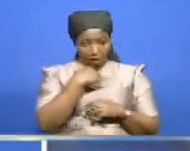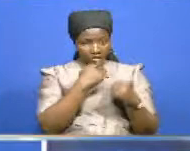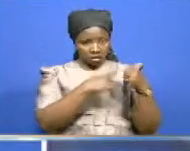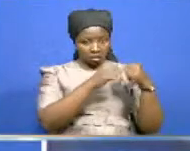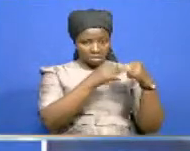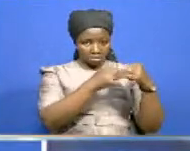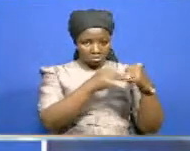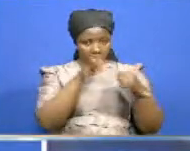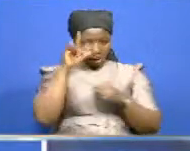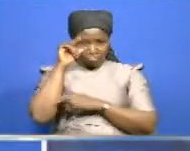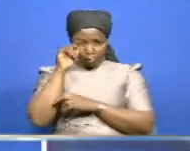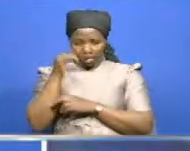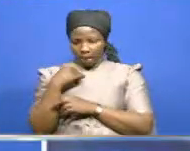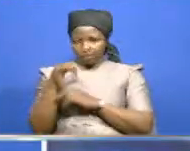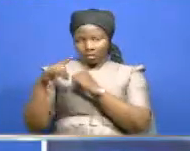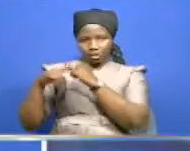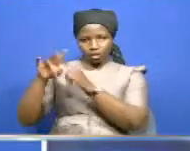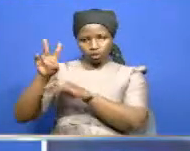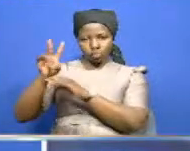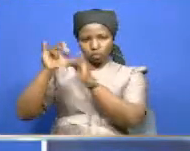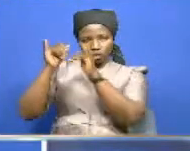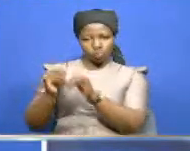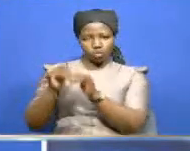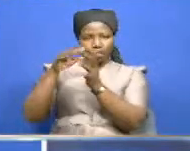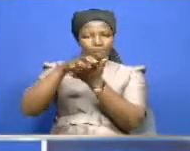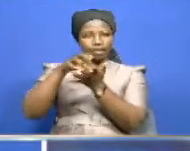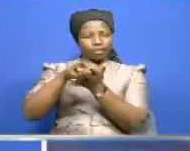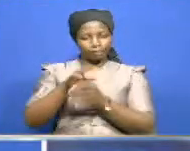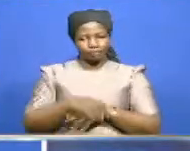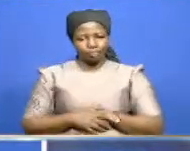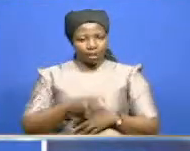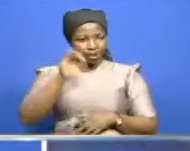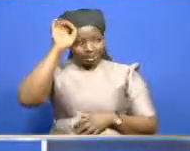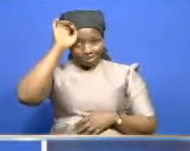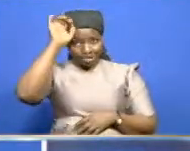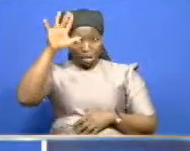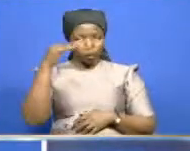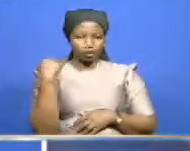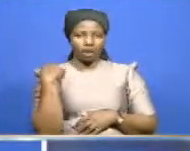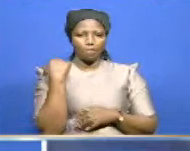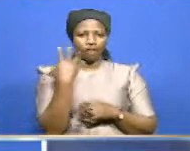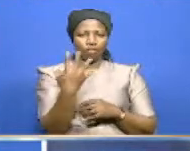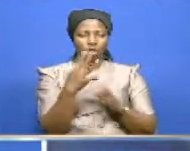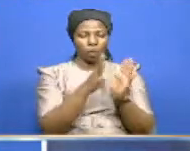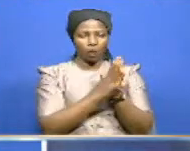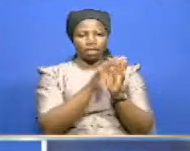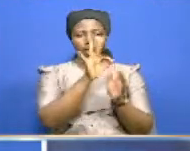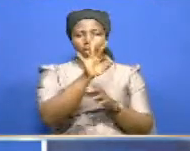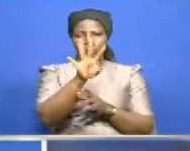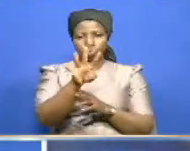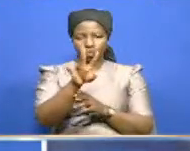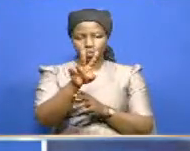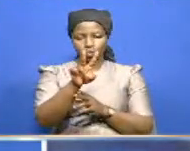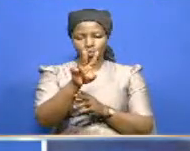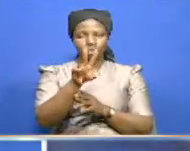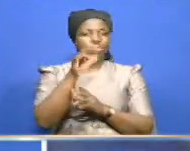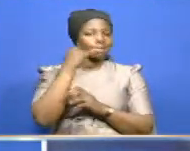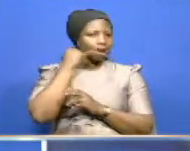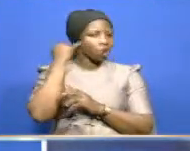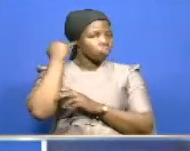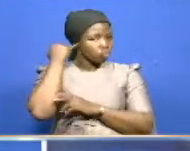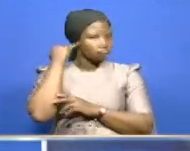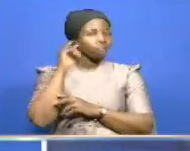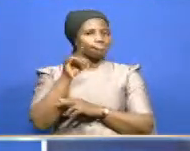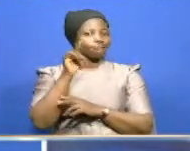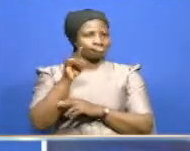Mombasa has recorded 62 new cases. Kiambu is ranked 4th with 32, and Nakuru seals the top